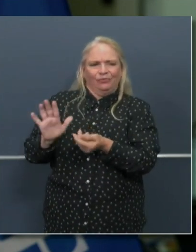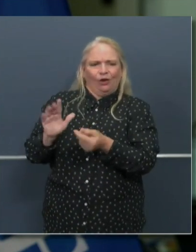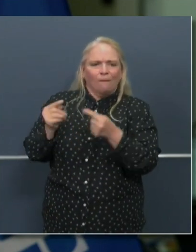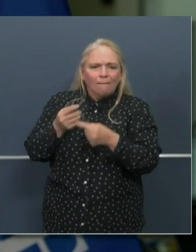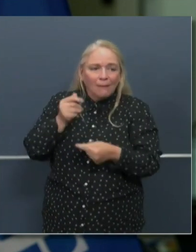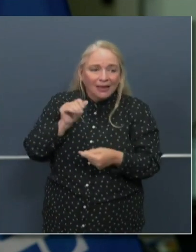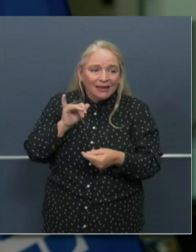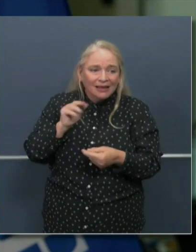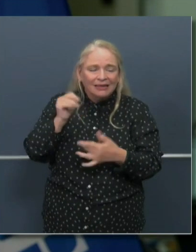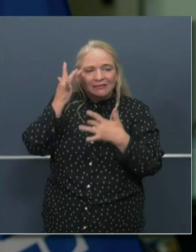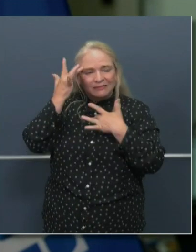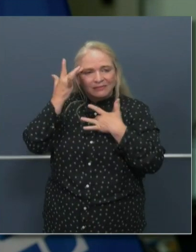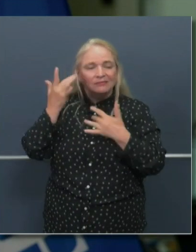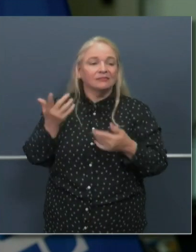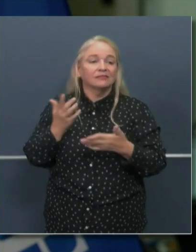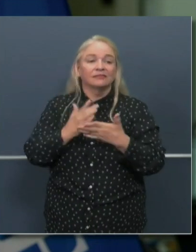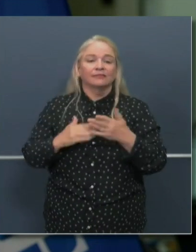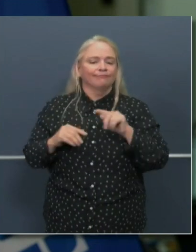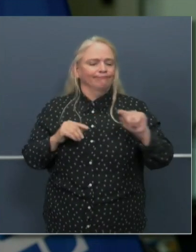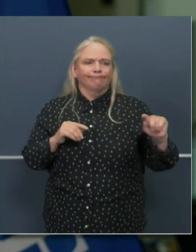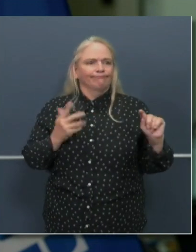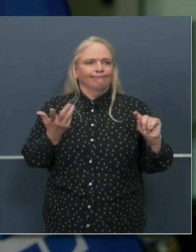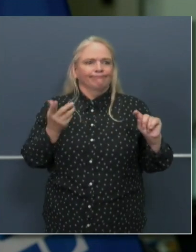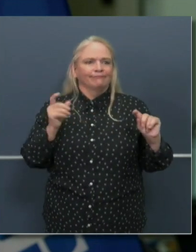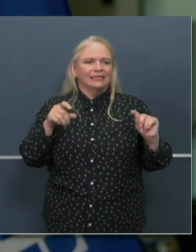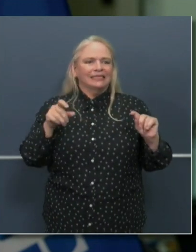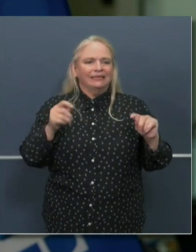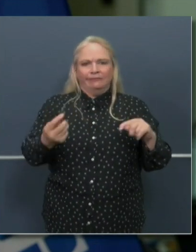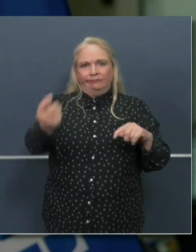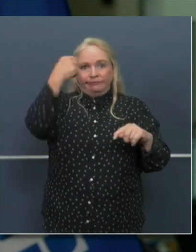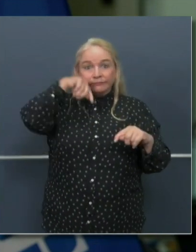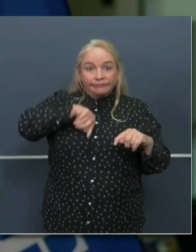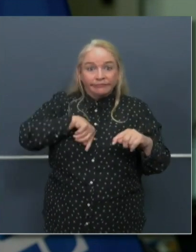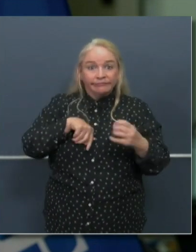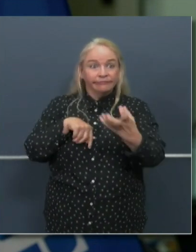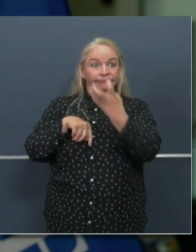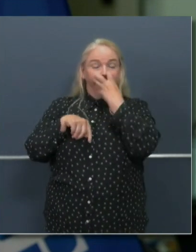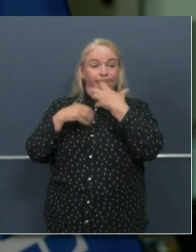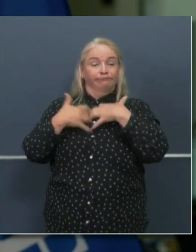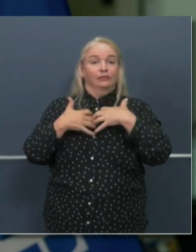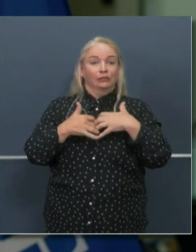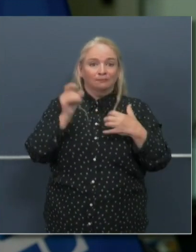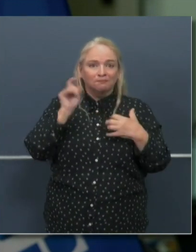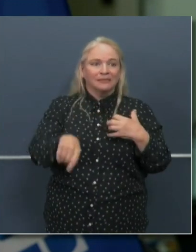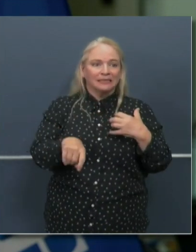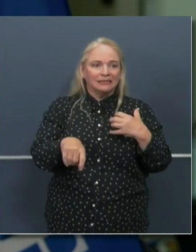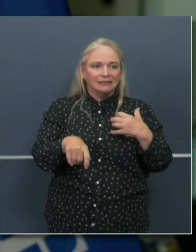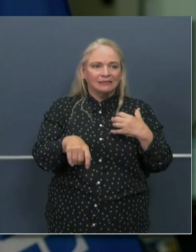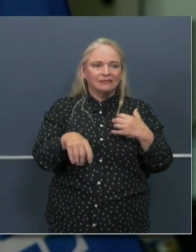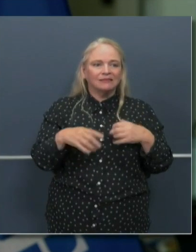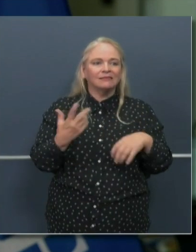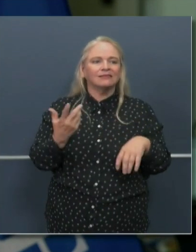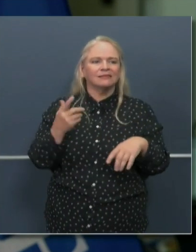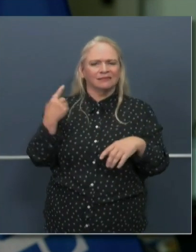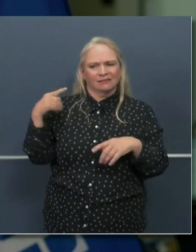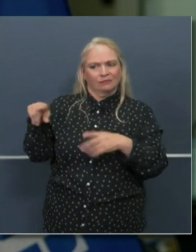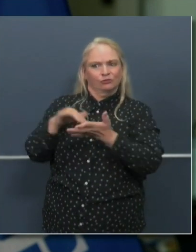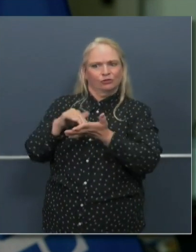on ventilators. Our doctors, our nurses have learned quite a bit in the last 4 months about how to care for COVID-positive